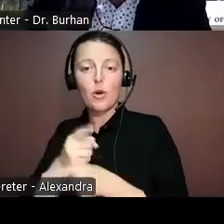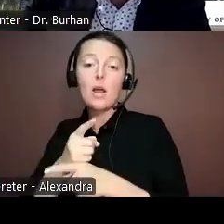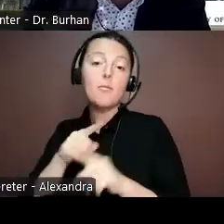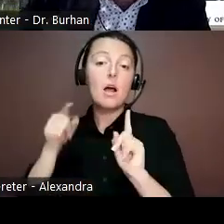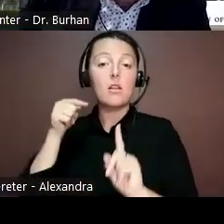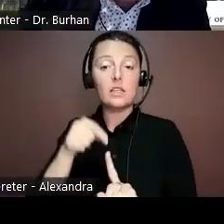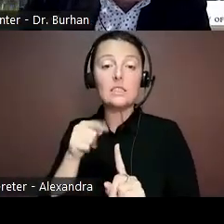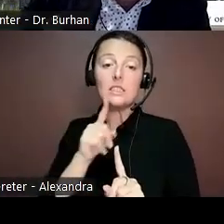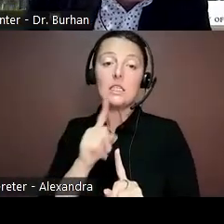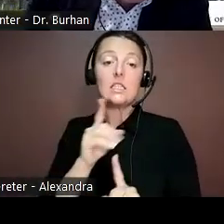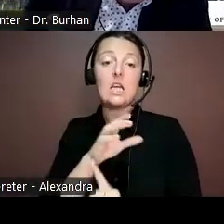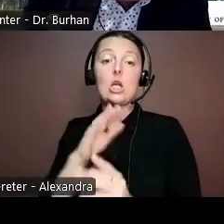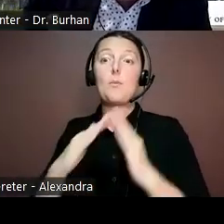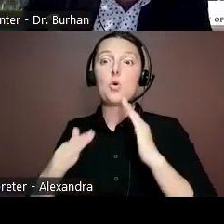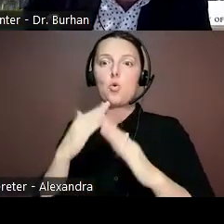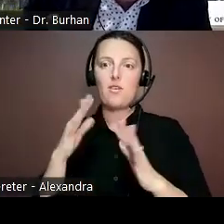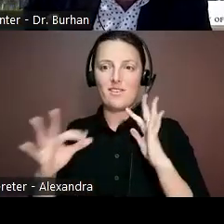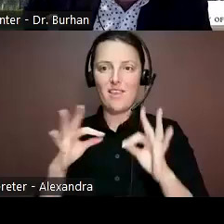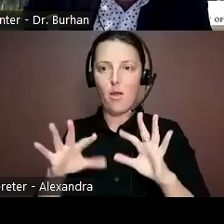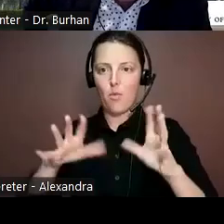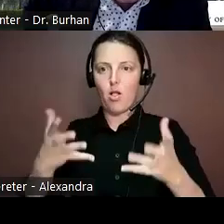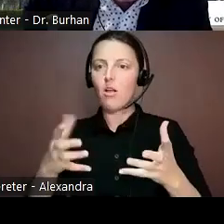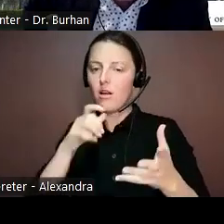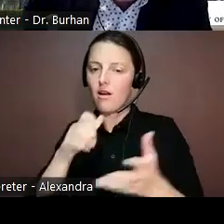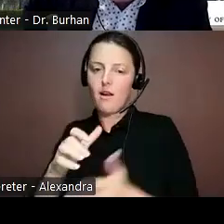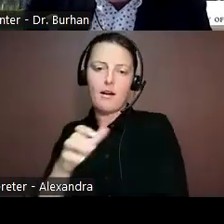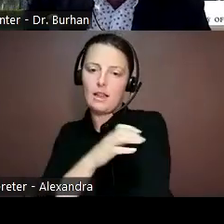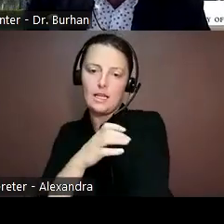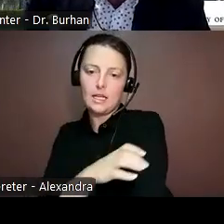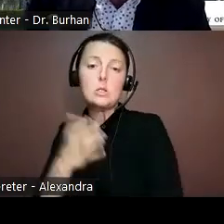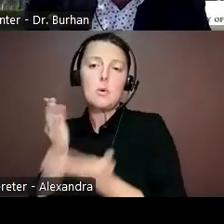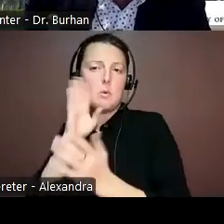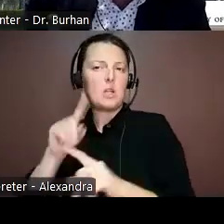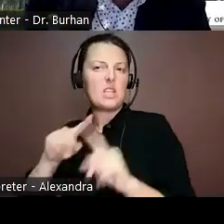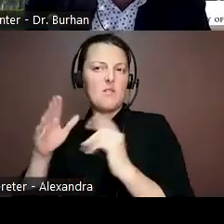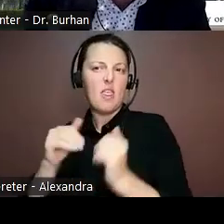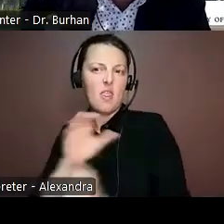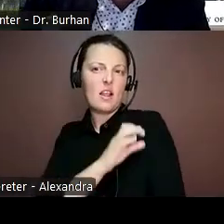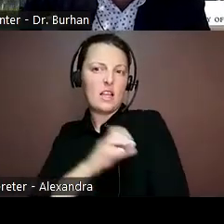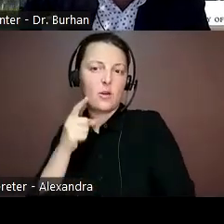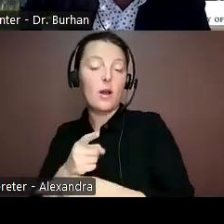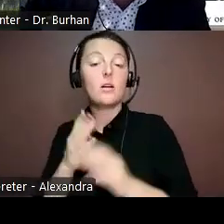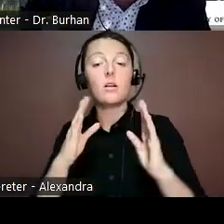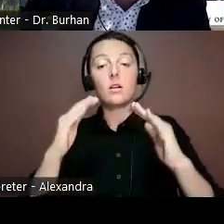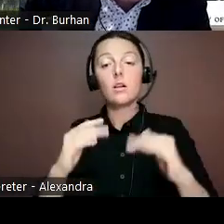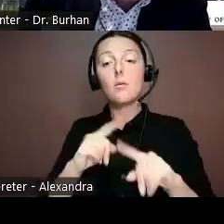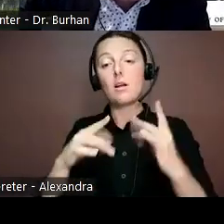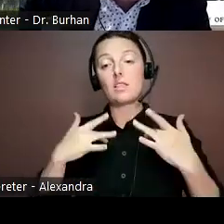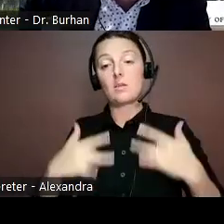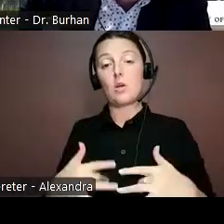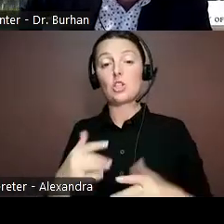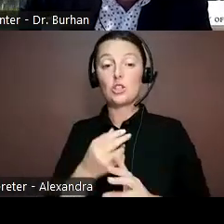differently from what we see in our clinics. Depression increased the odds of having the motor cognitive risk syndrome significantly,